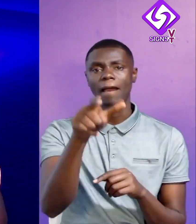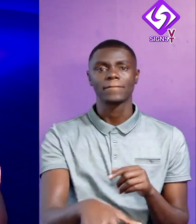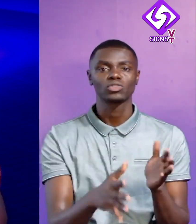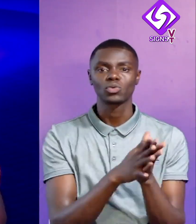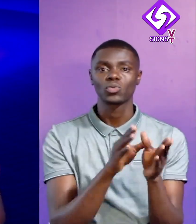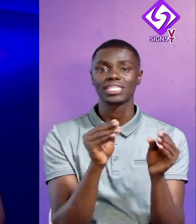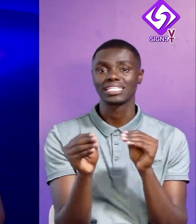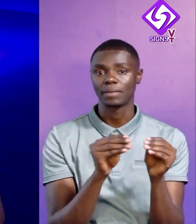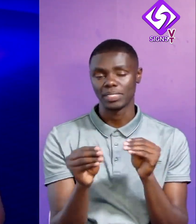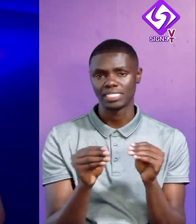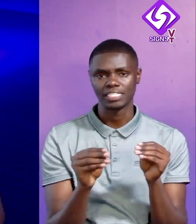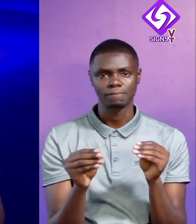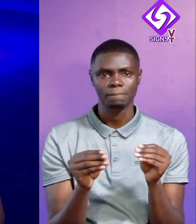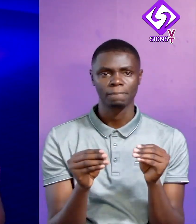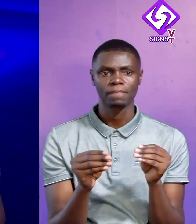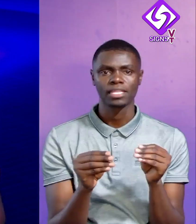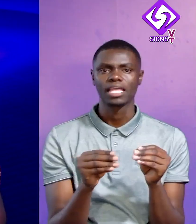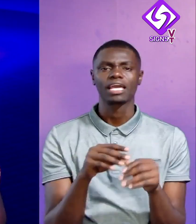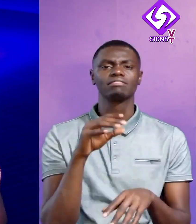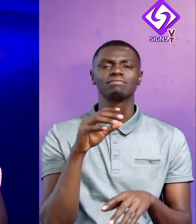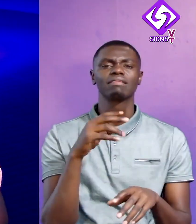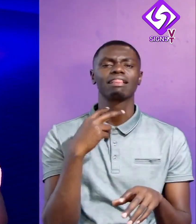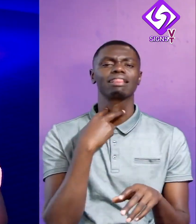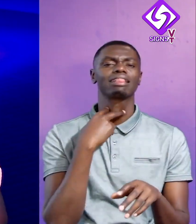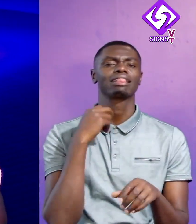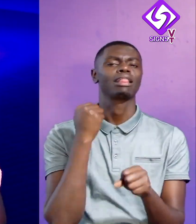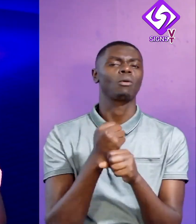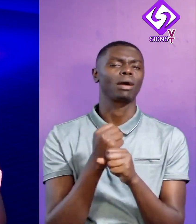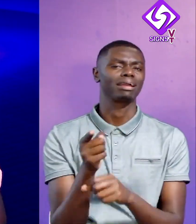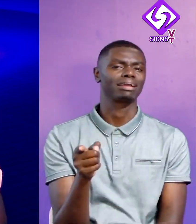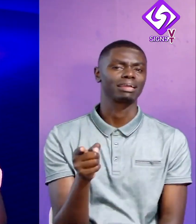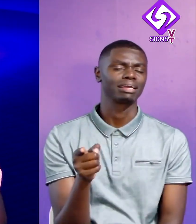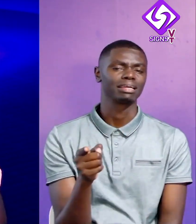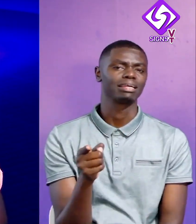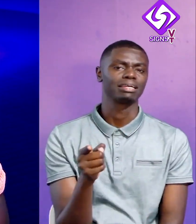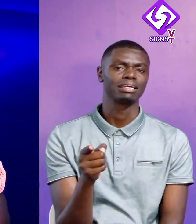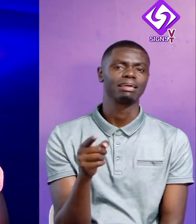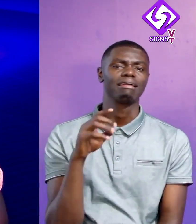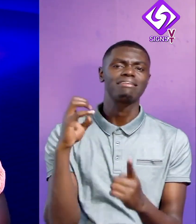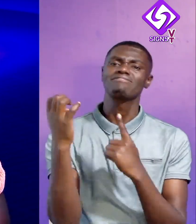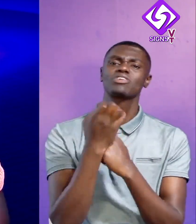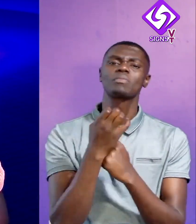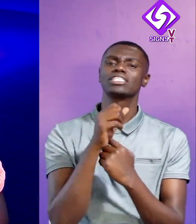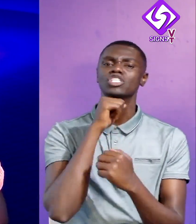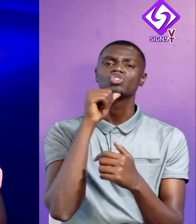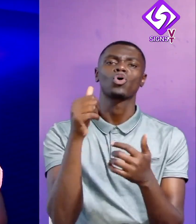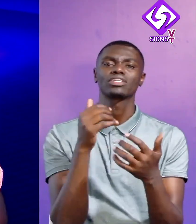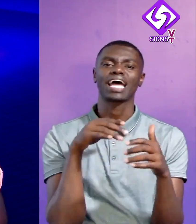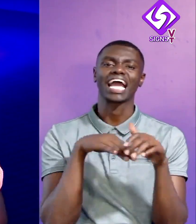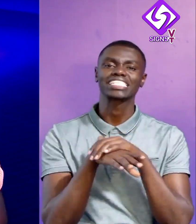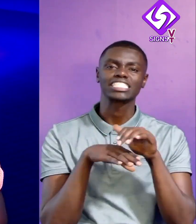with disability, anapata shida sana kazini. Unapata kuwa the environment is not